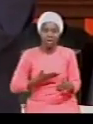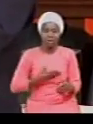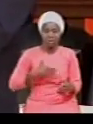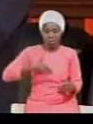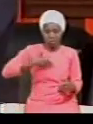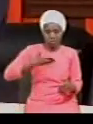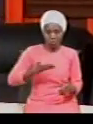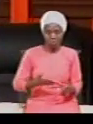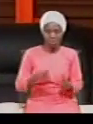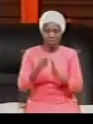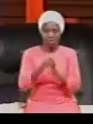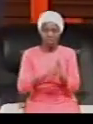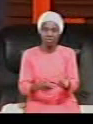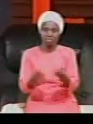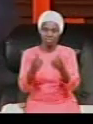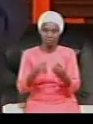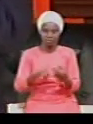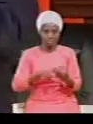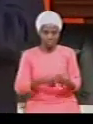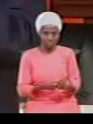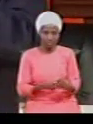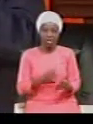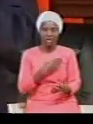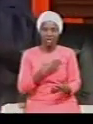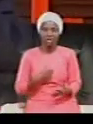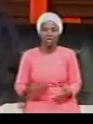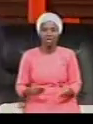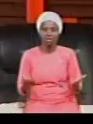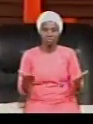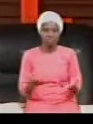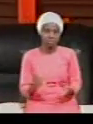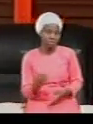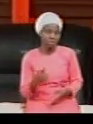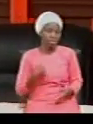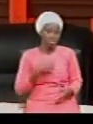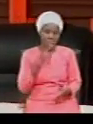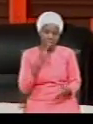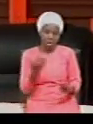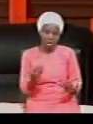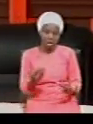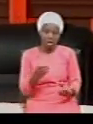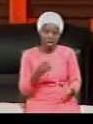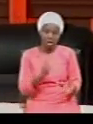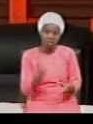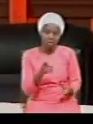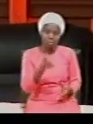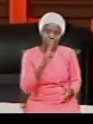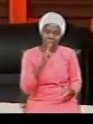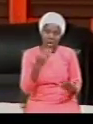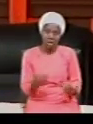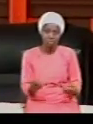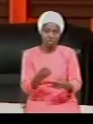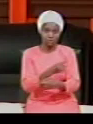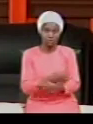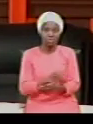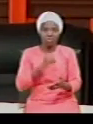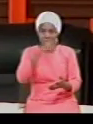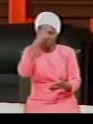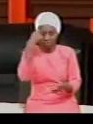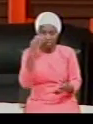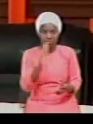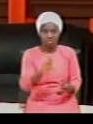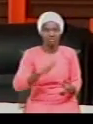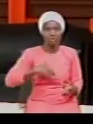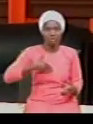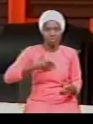in. And where you are today is because of your willingness. Have you been to school? Have